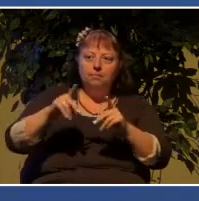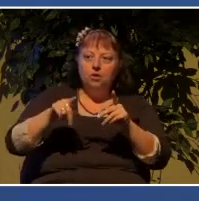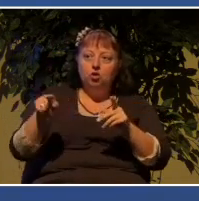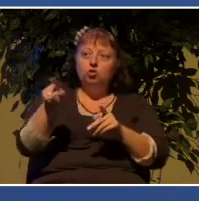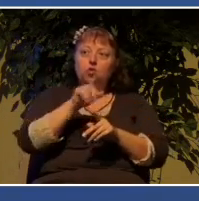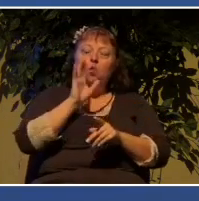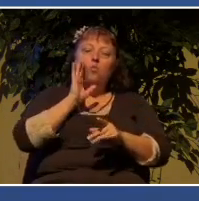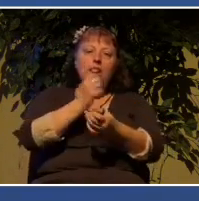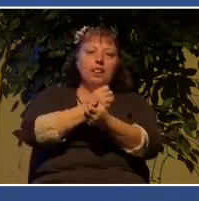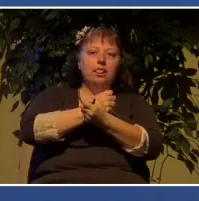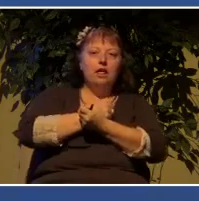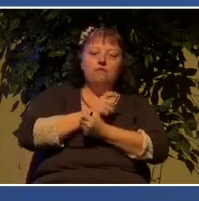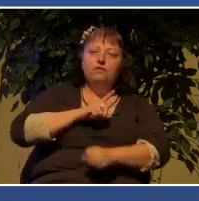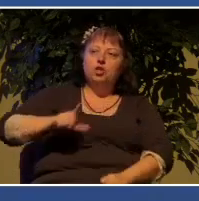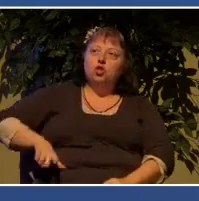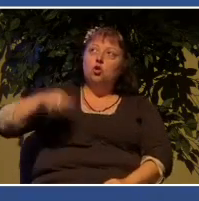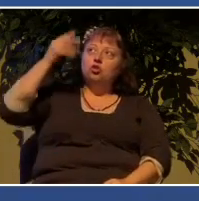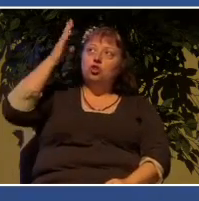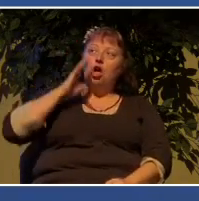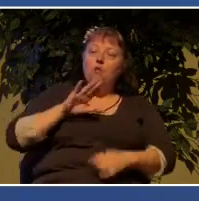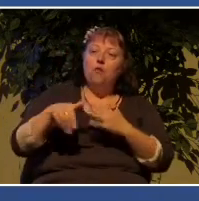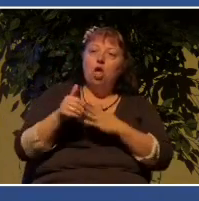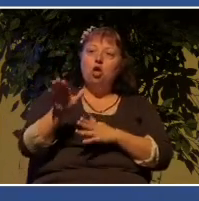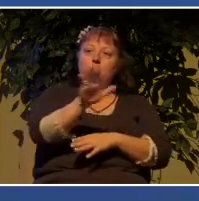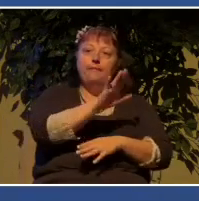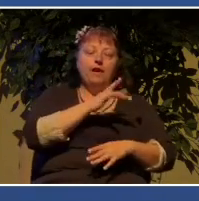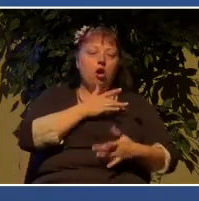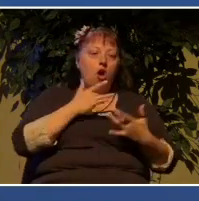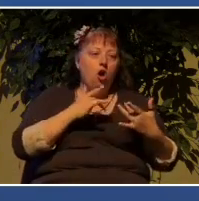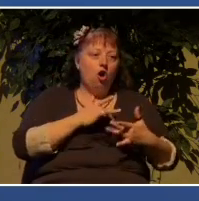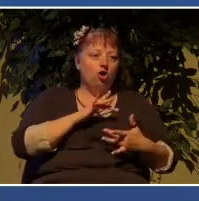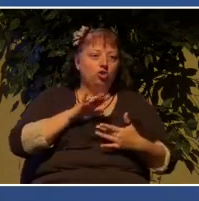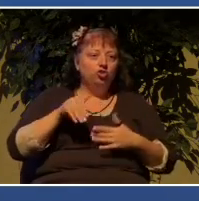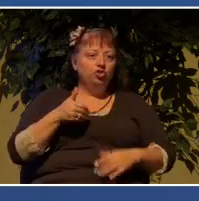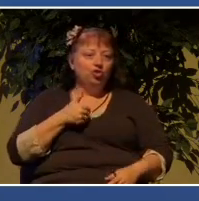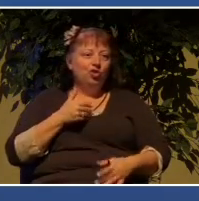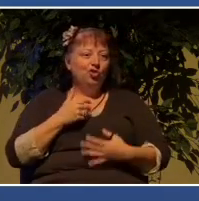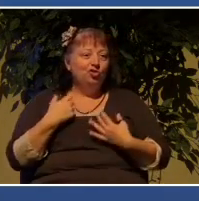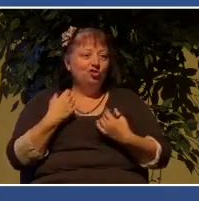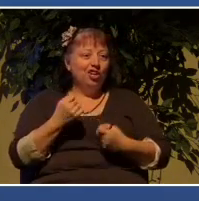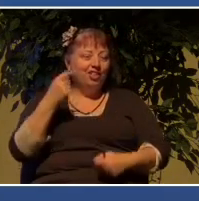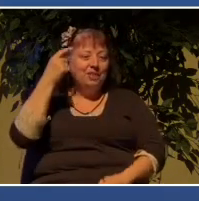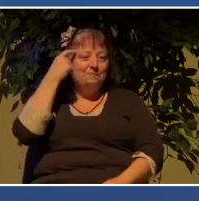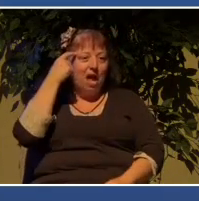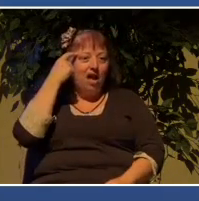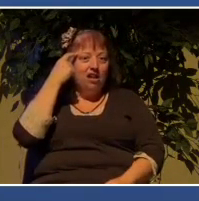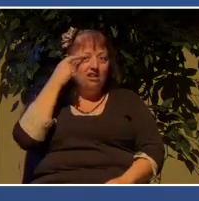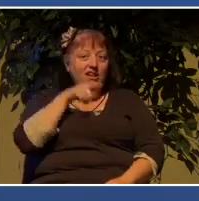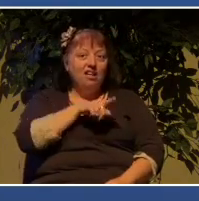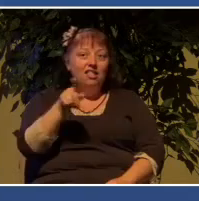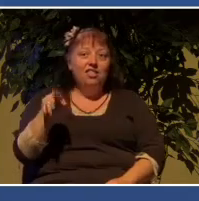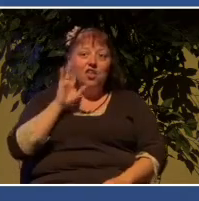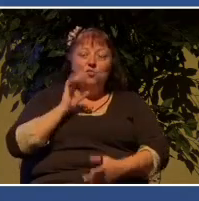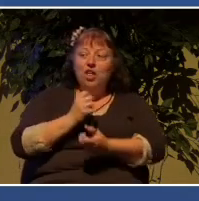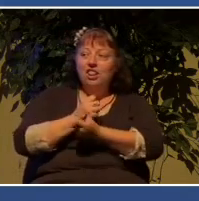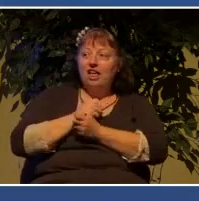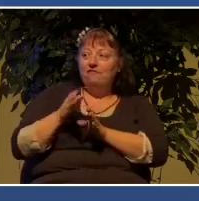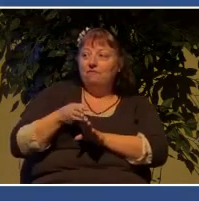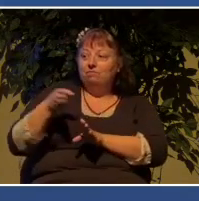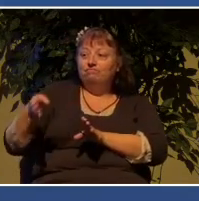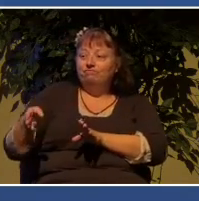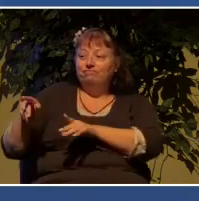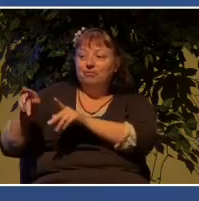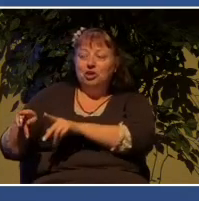God with all of their heart, soul, strength, and mind, and who will love their neighbor as they love